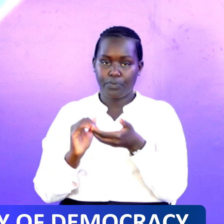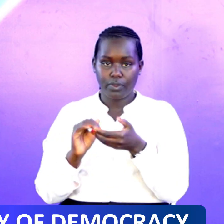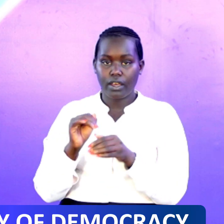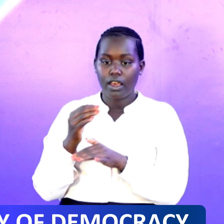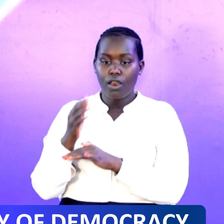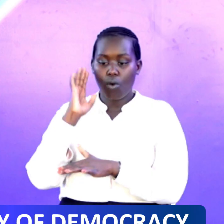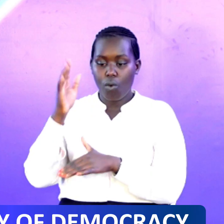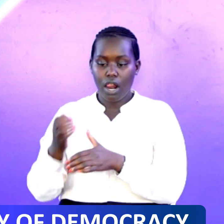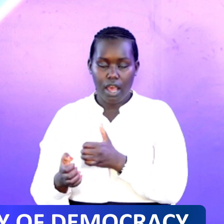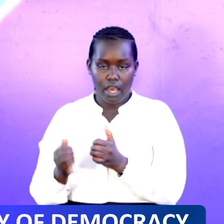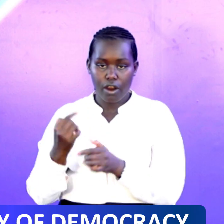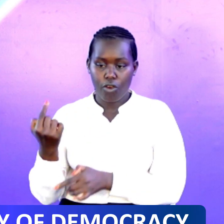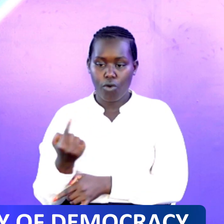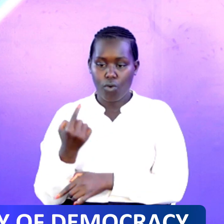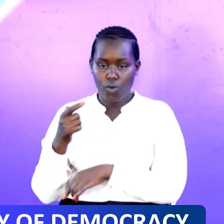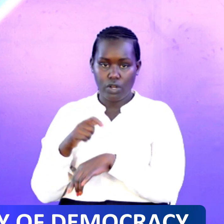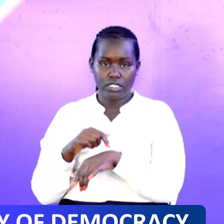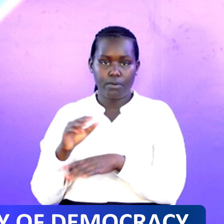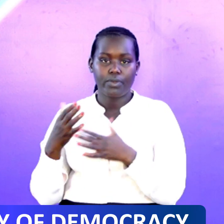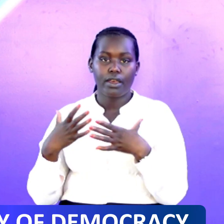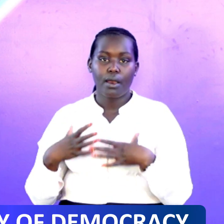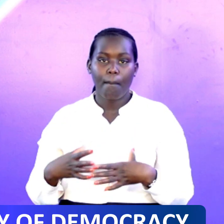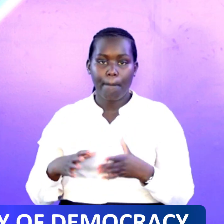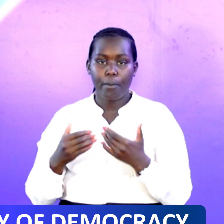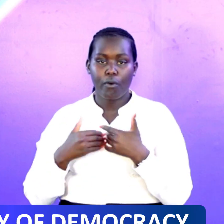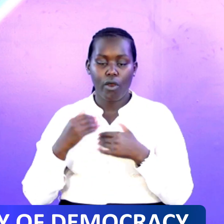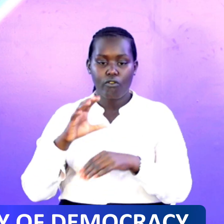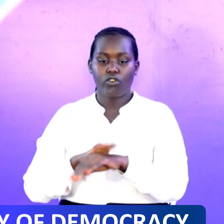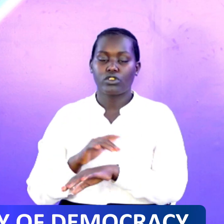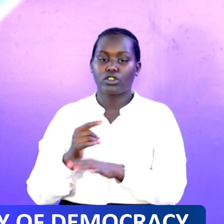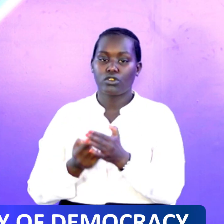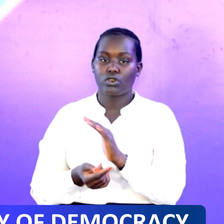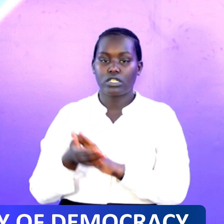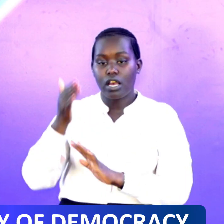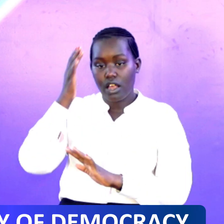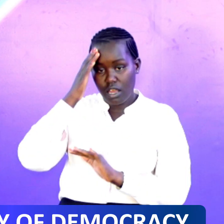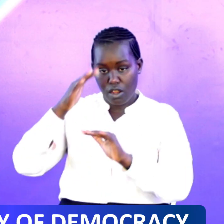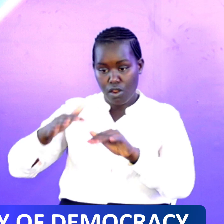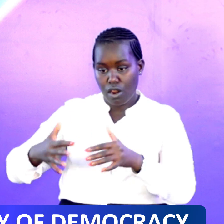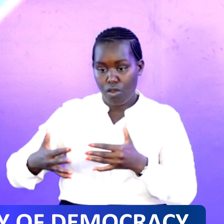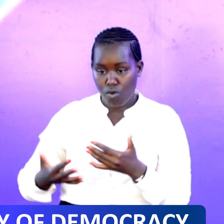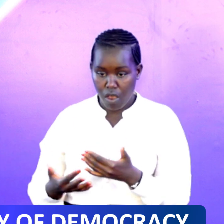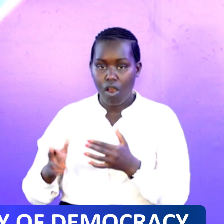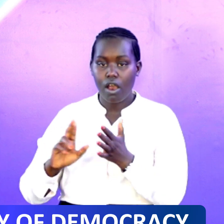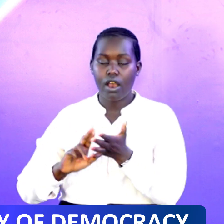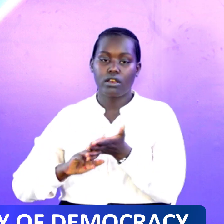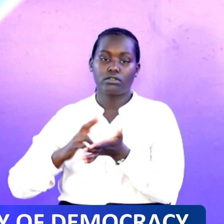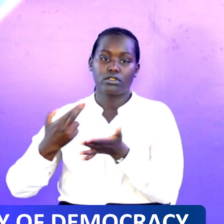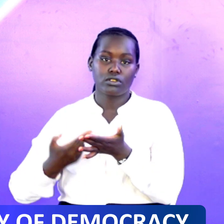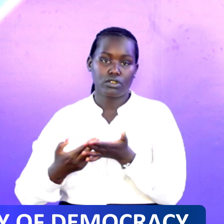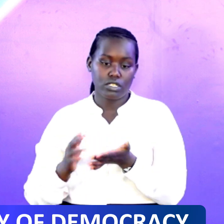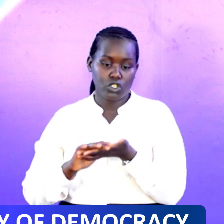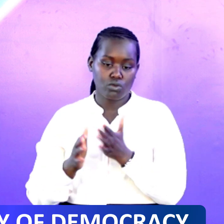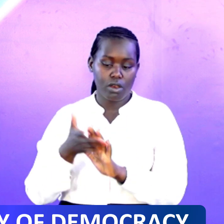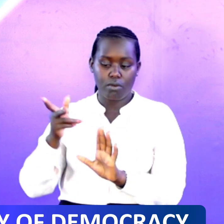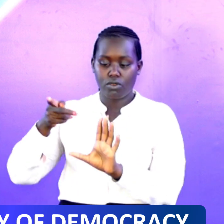end only when the citizens have gotten the know-how and the resources to be